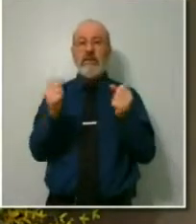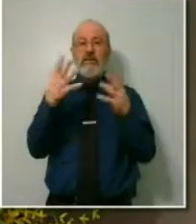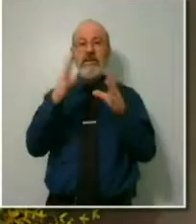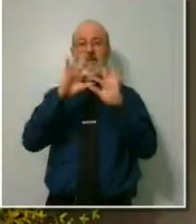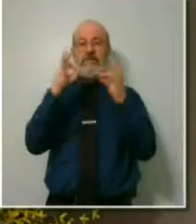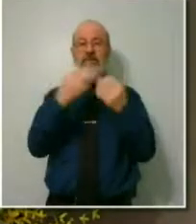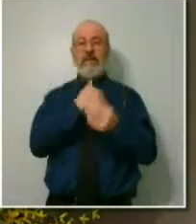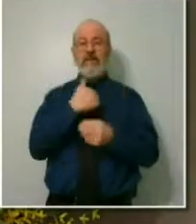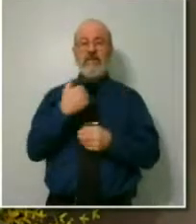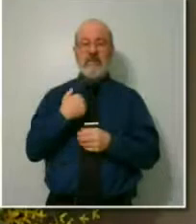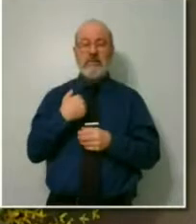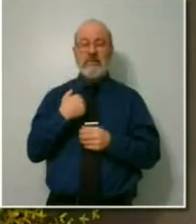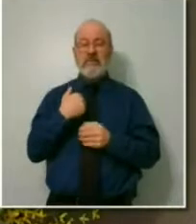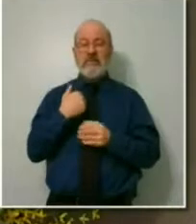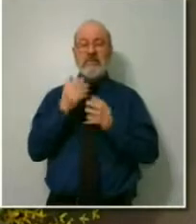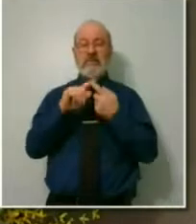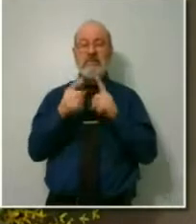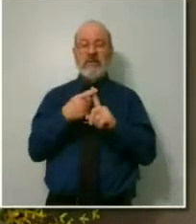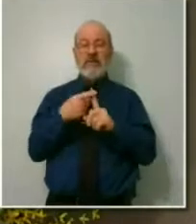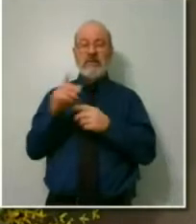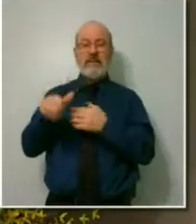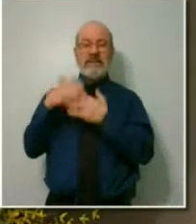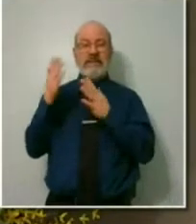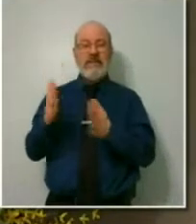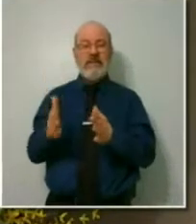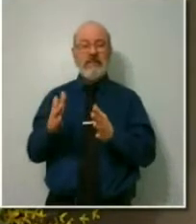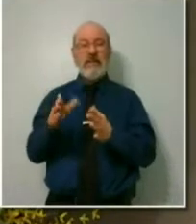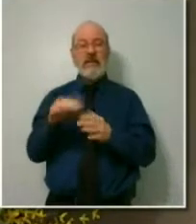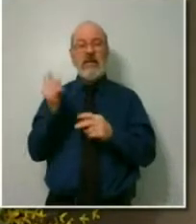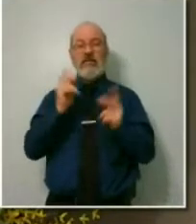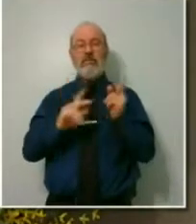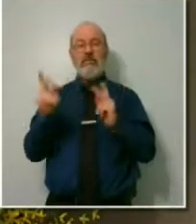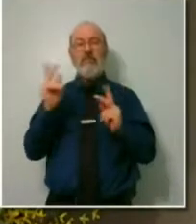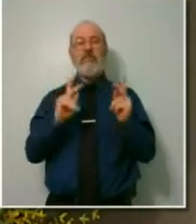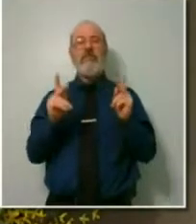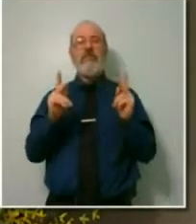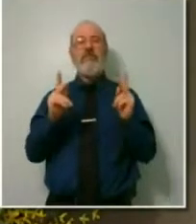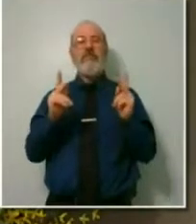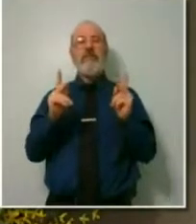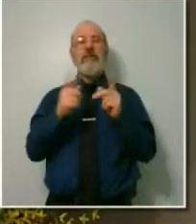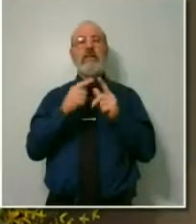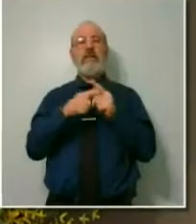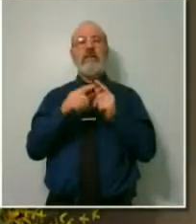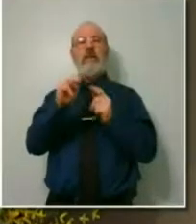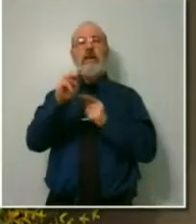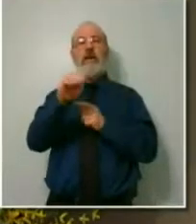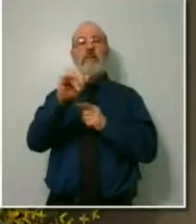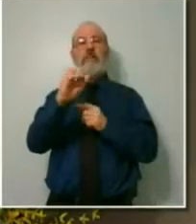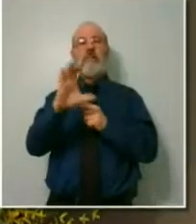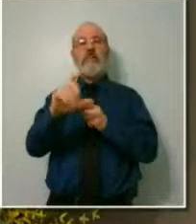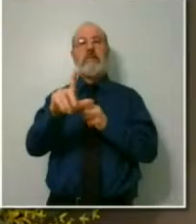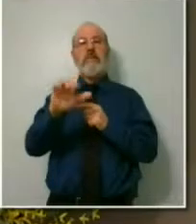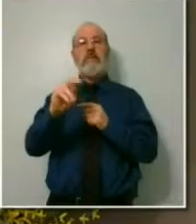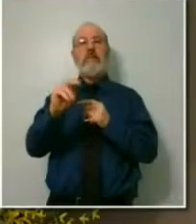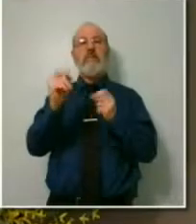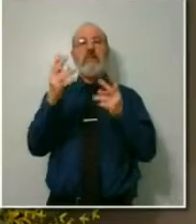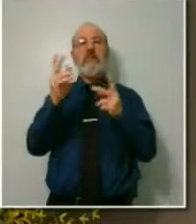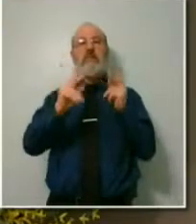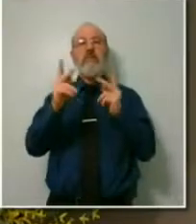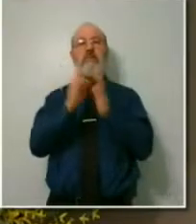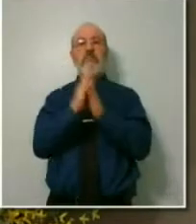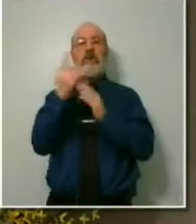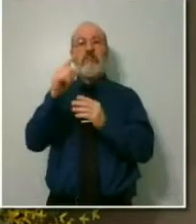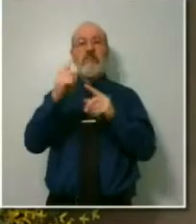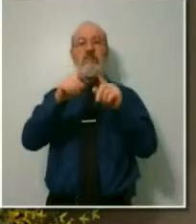and friends, neighbors, other acquaintances. And then under miscellaneous, we have several folks we're praying for on various